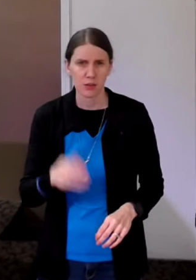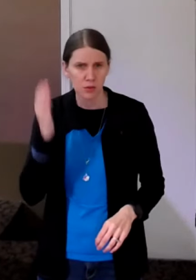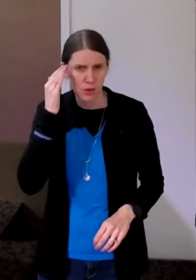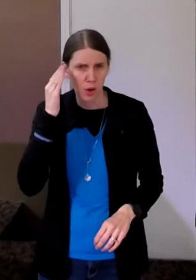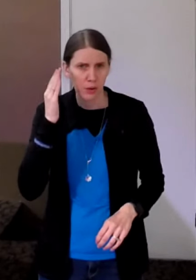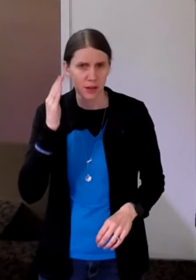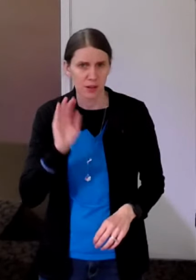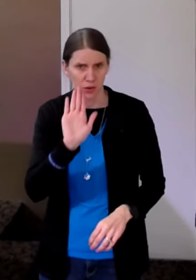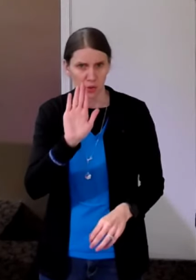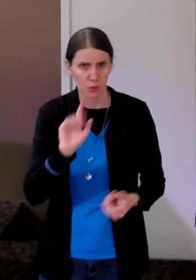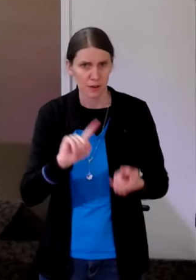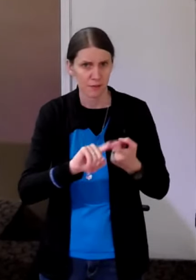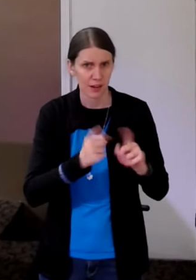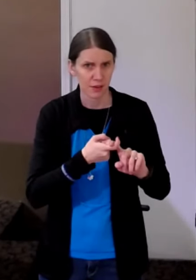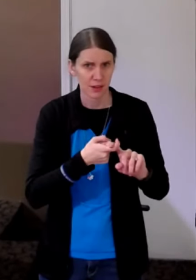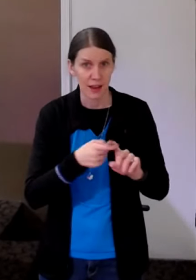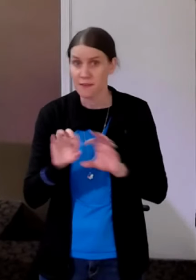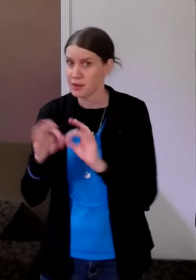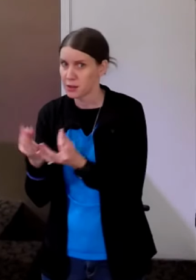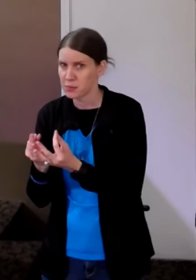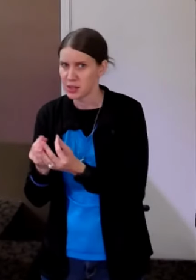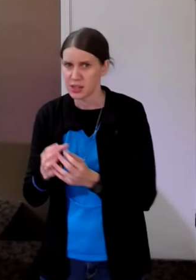share the answer